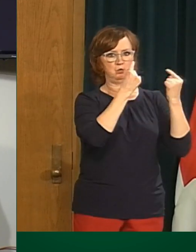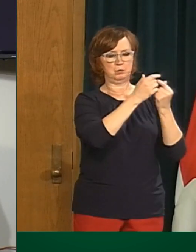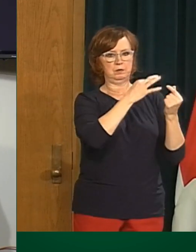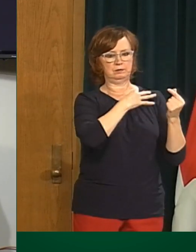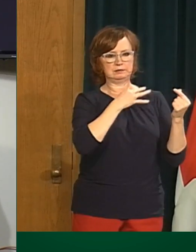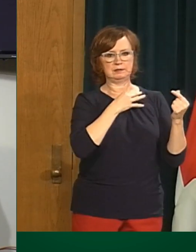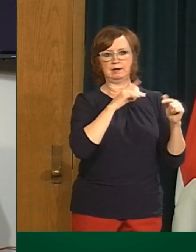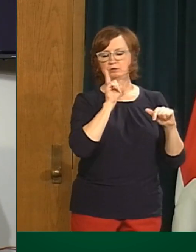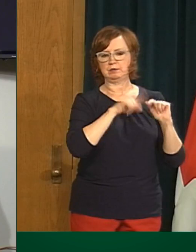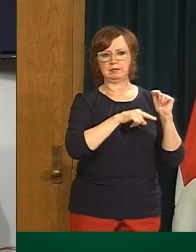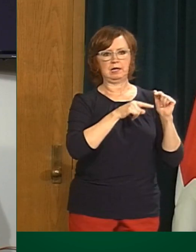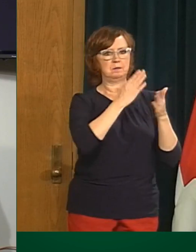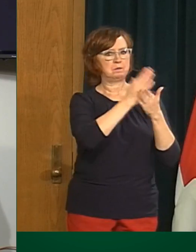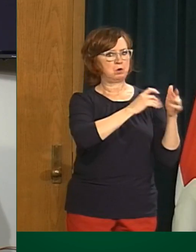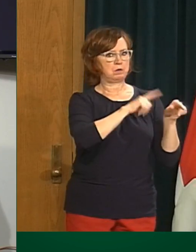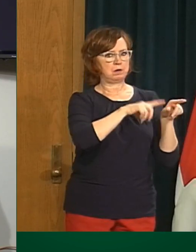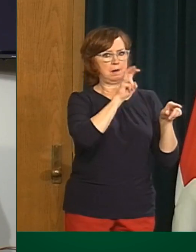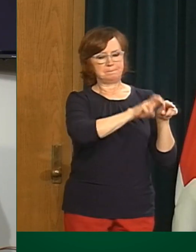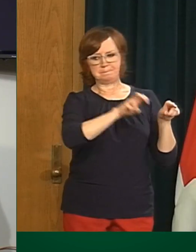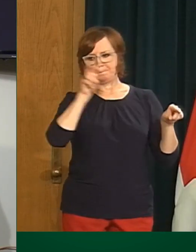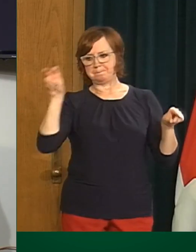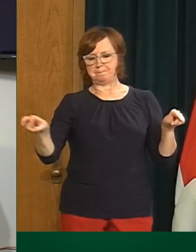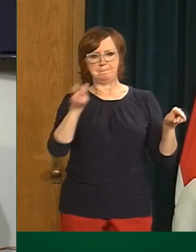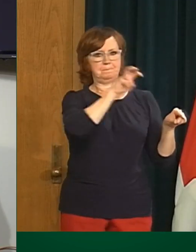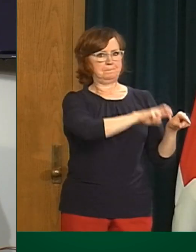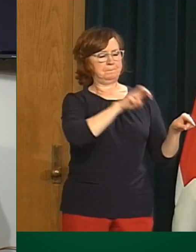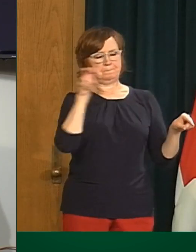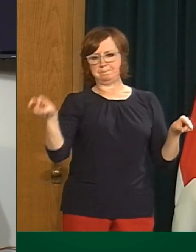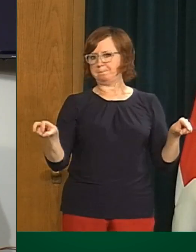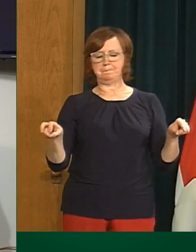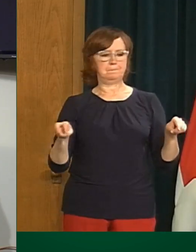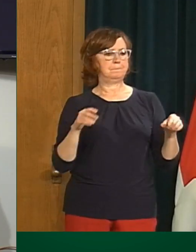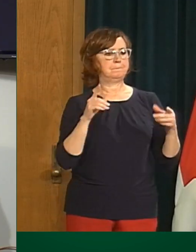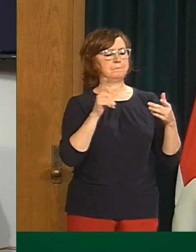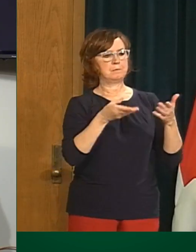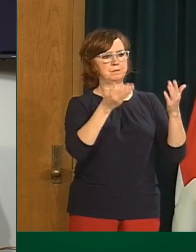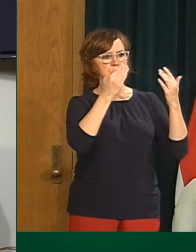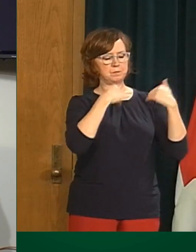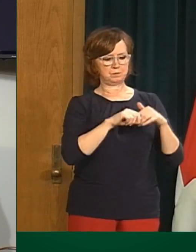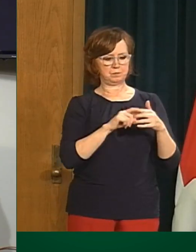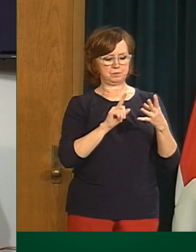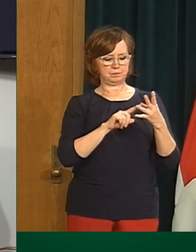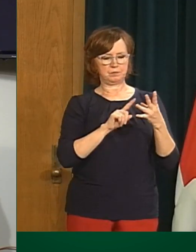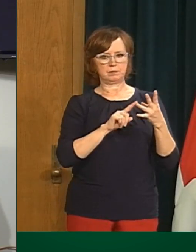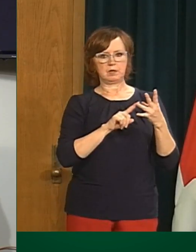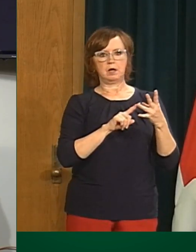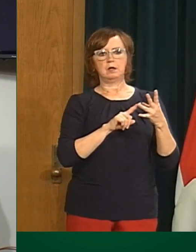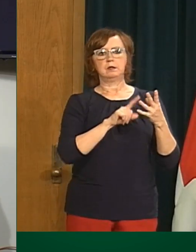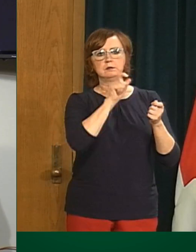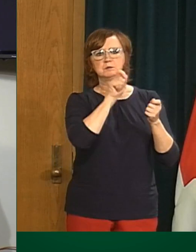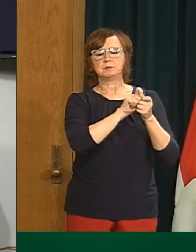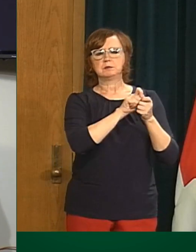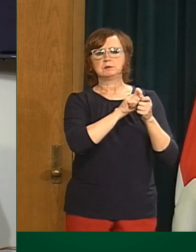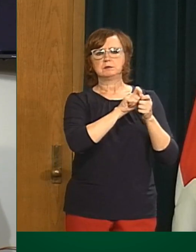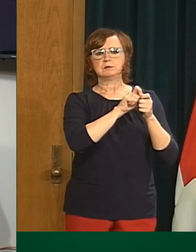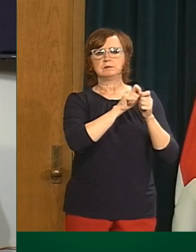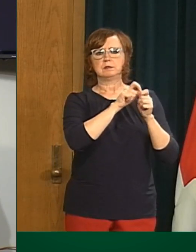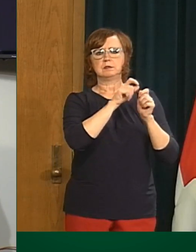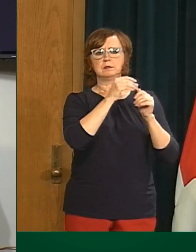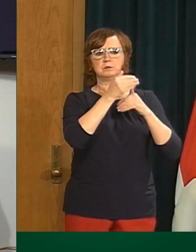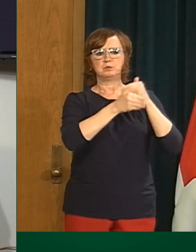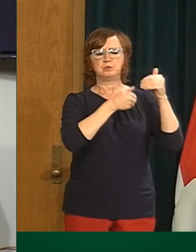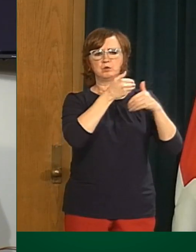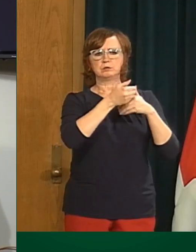plus, and which is an enhanced cleaning. So there is a specific enhanced cleaning